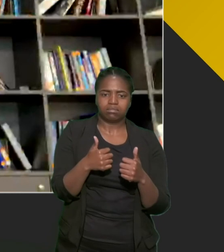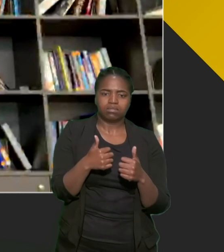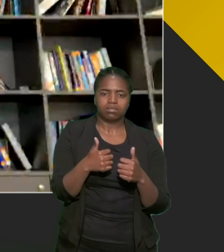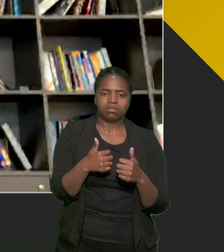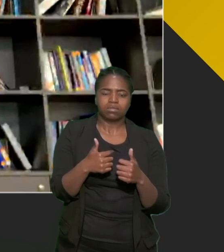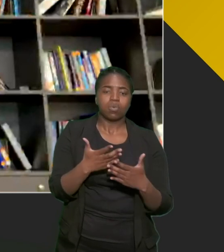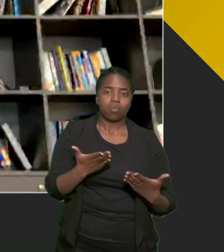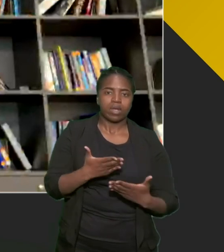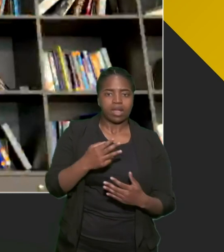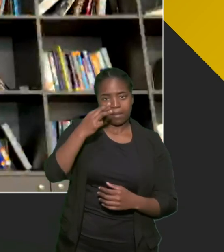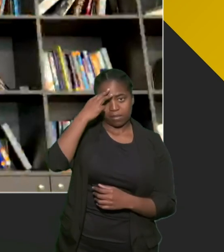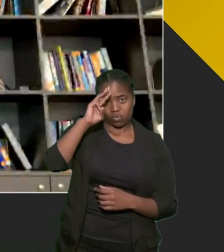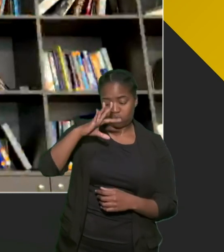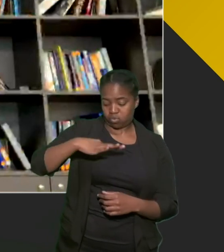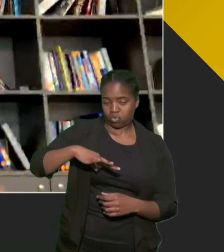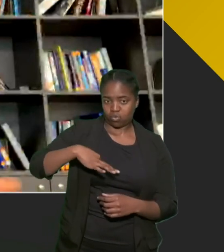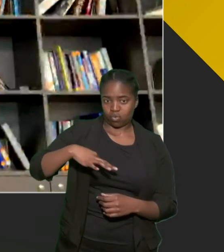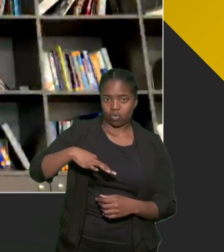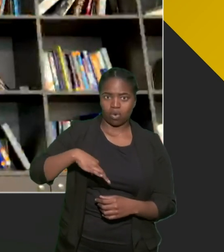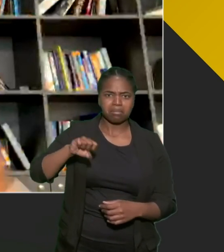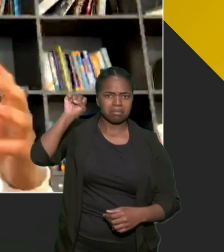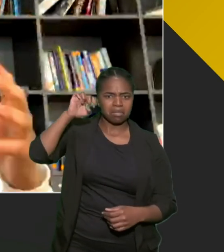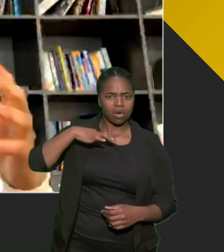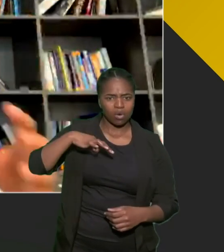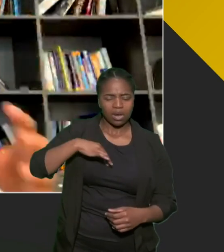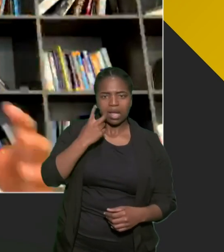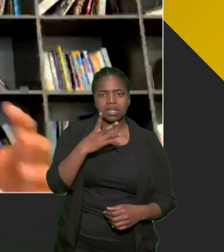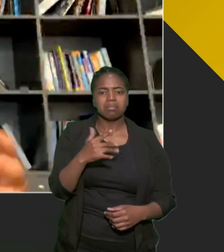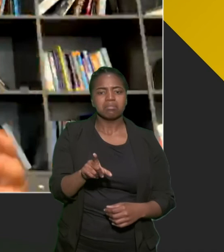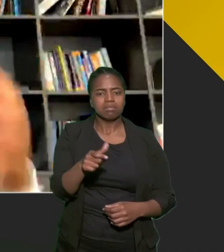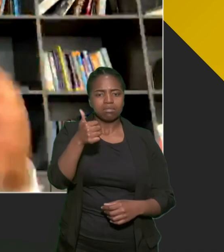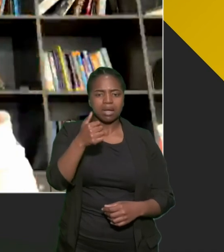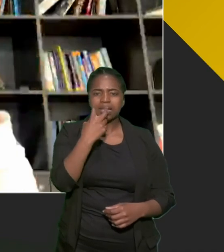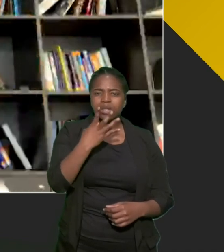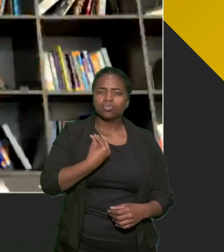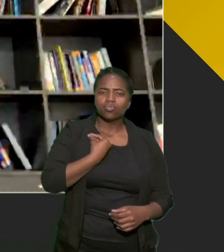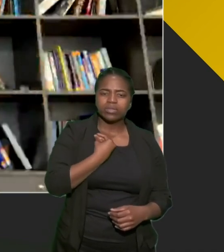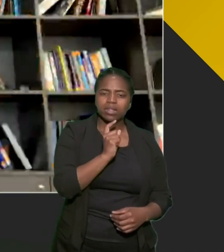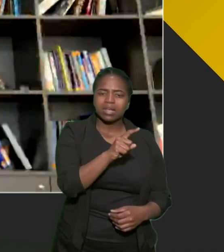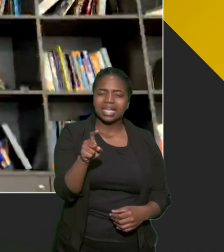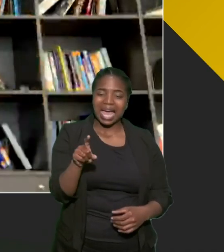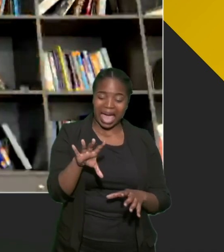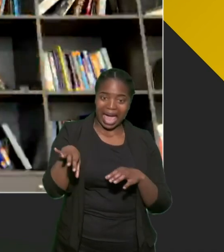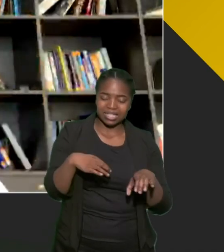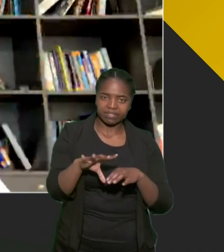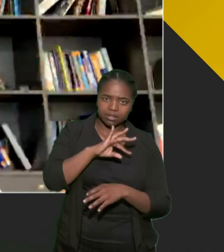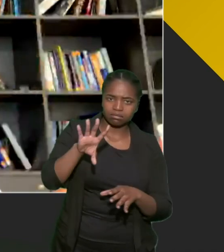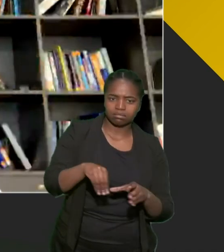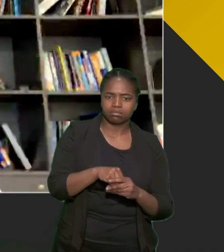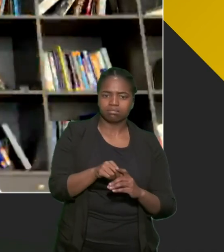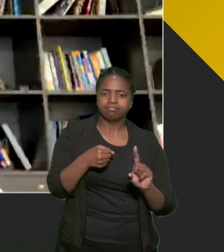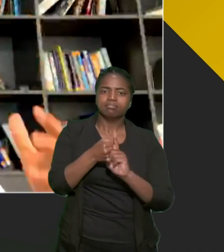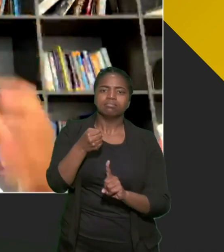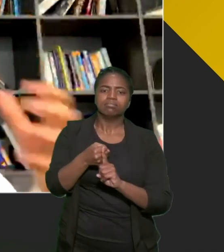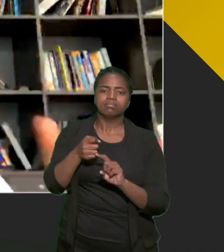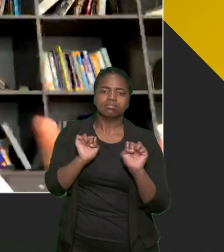at Pretoria Girls High School. And when I look at such young individuals who are actively structural and